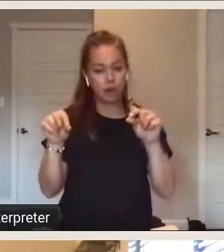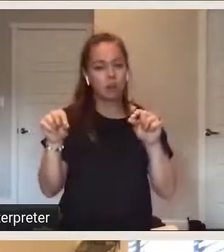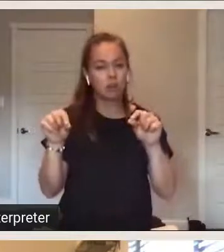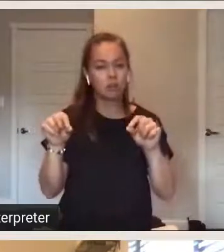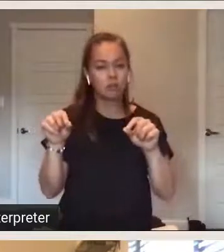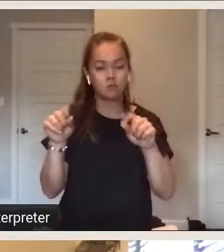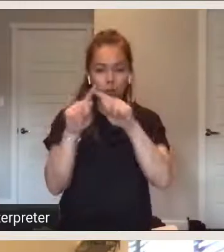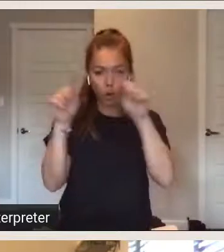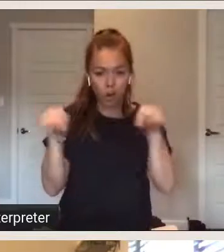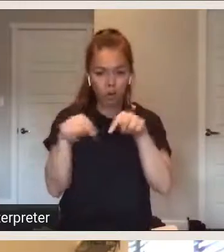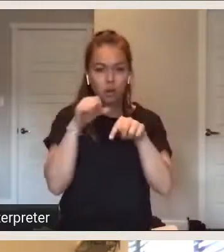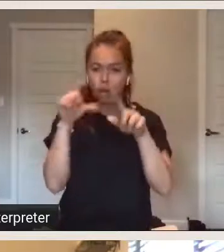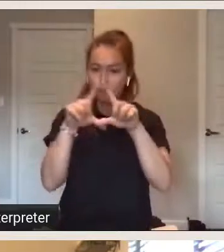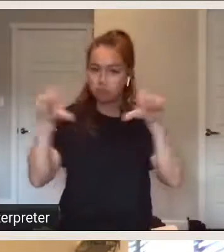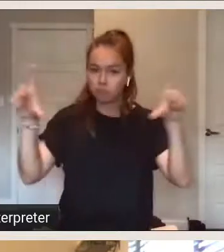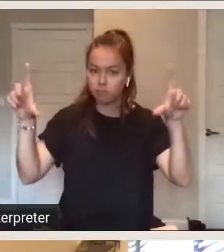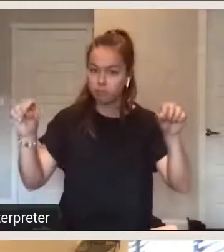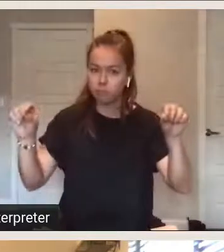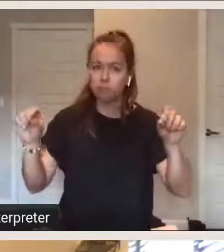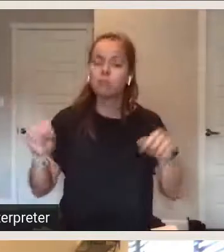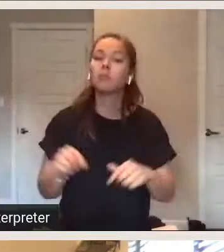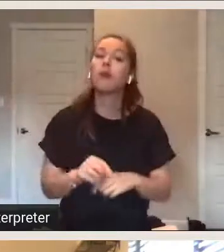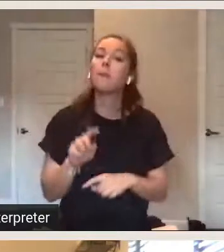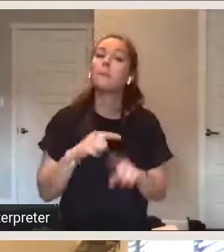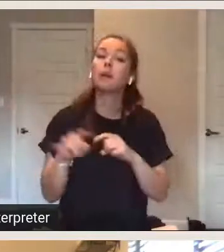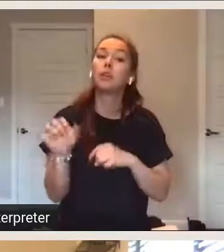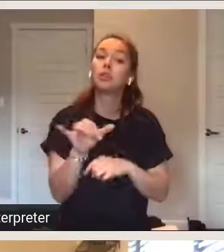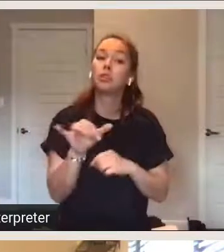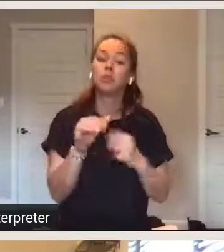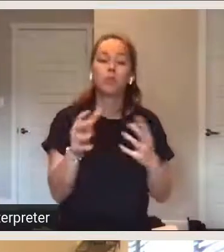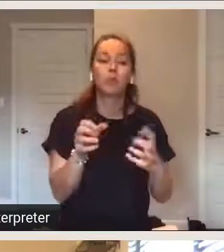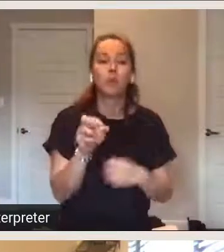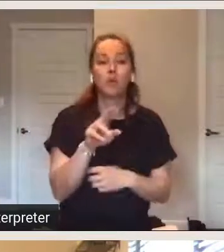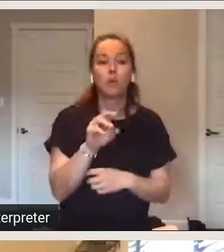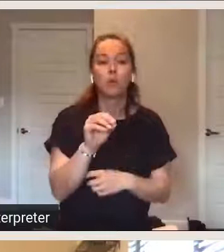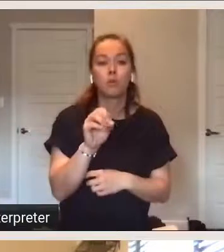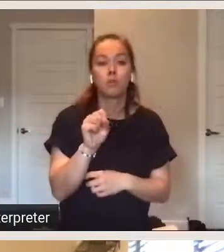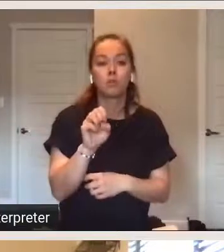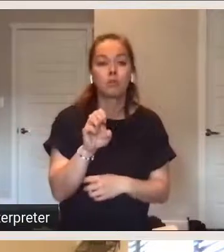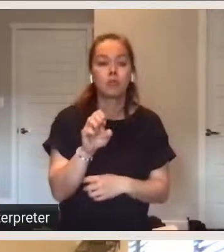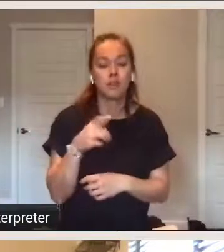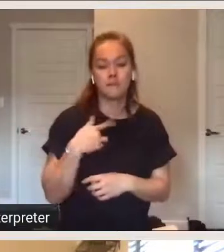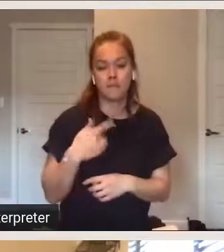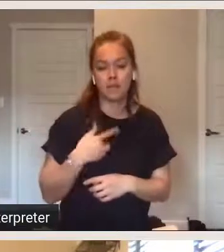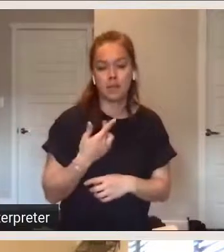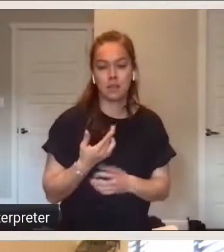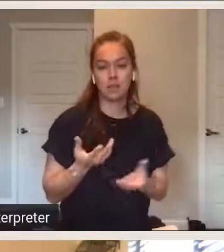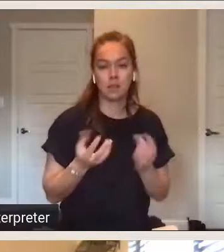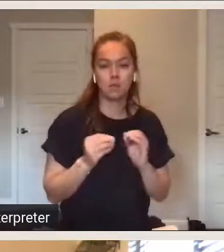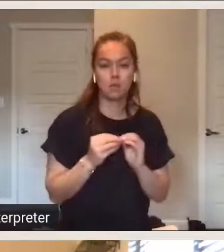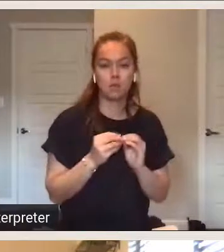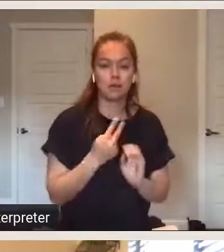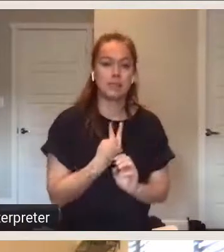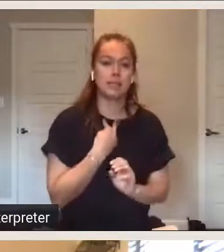to make Rose feel very constrained and kind of push more of that feeling of being stuck